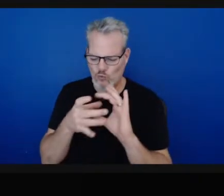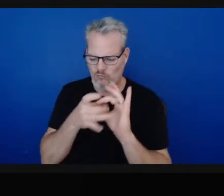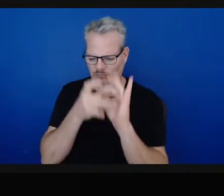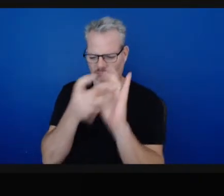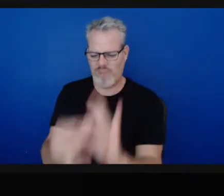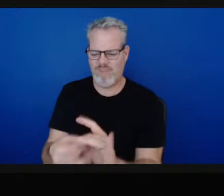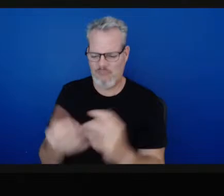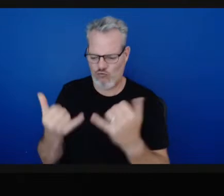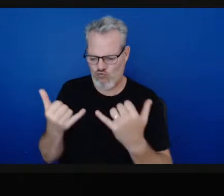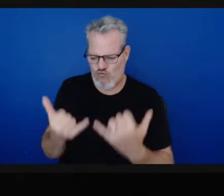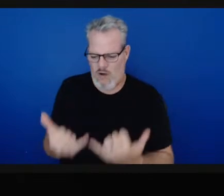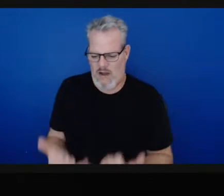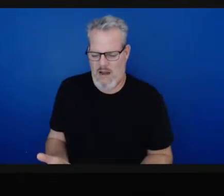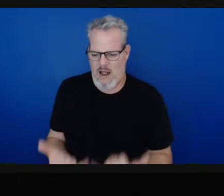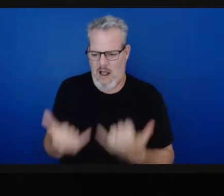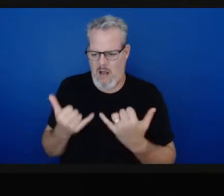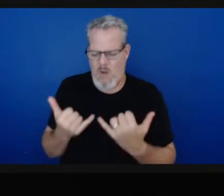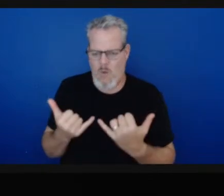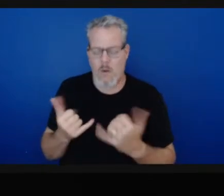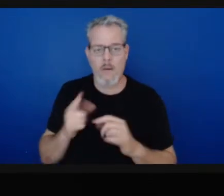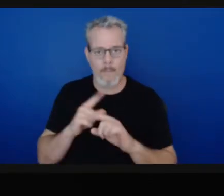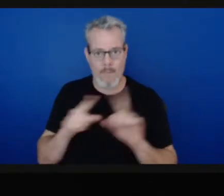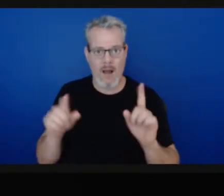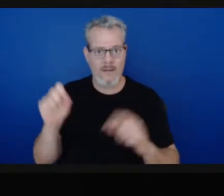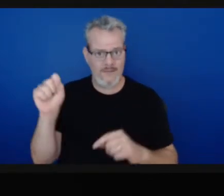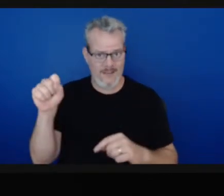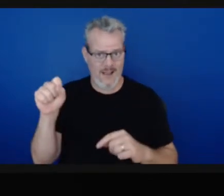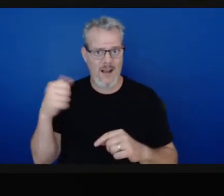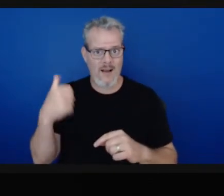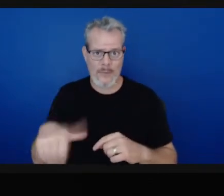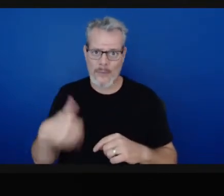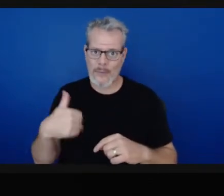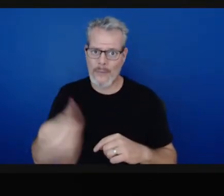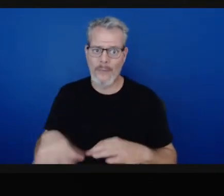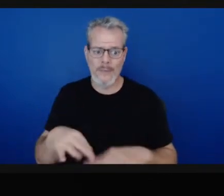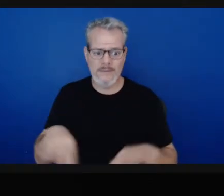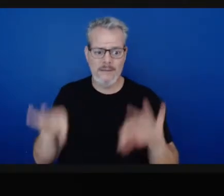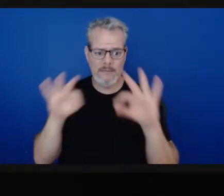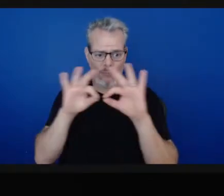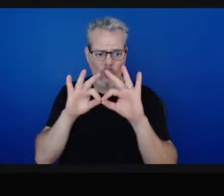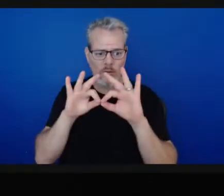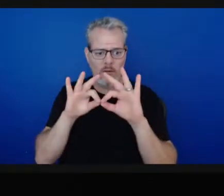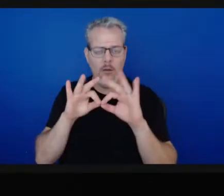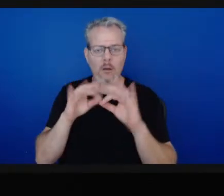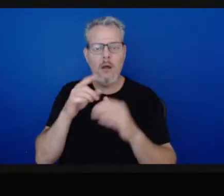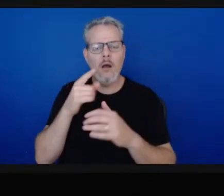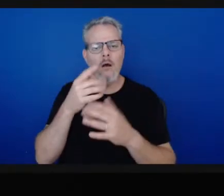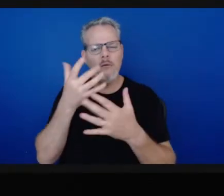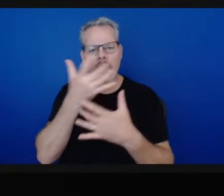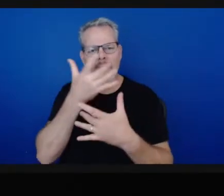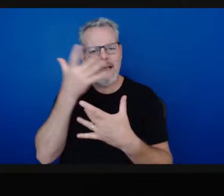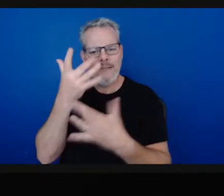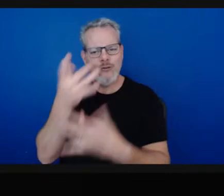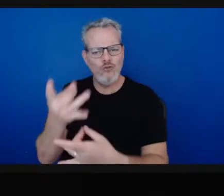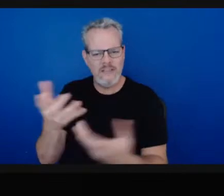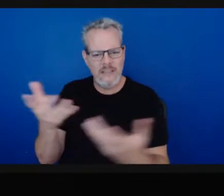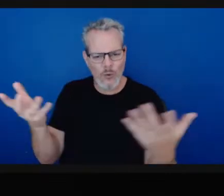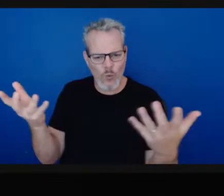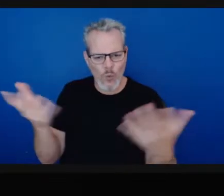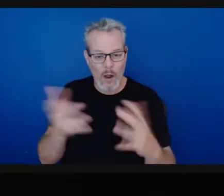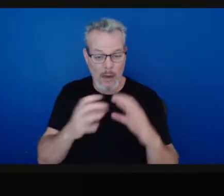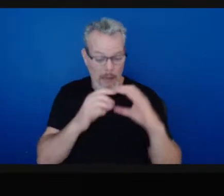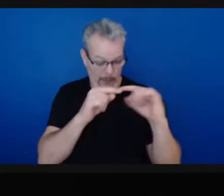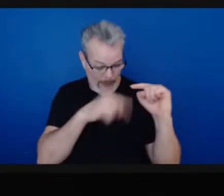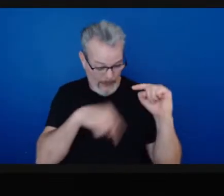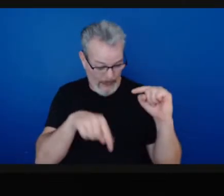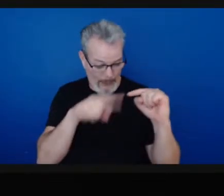But yeah, it's what's really interesting is these earthquakes all the way down here, right? So we're